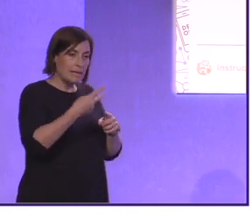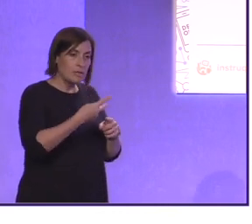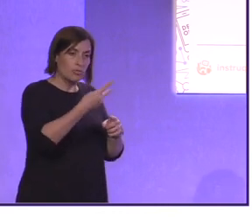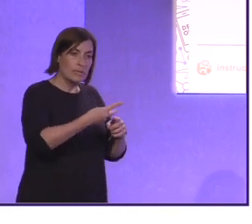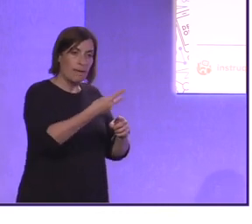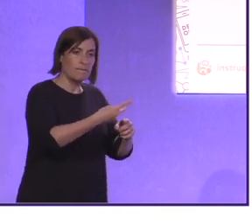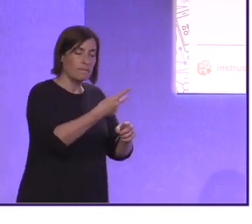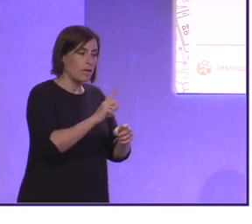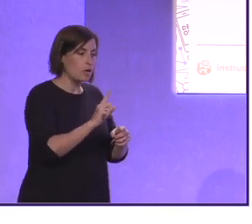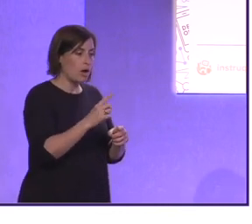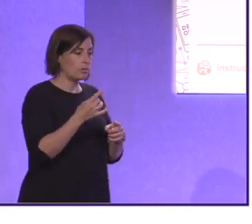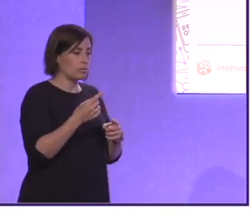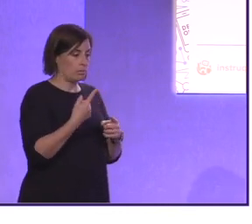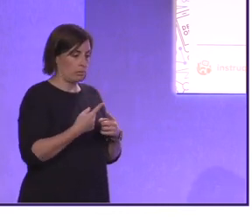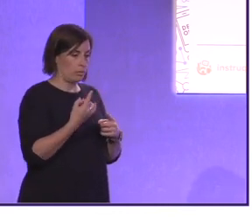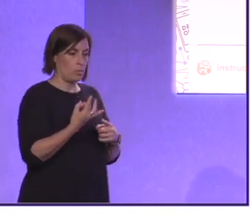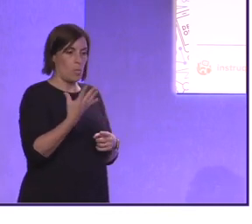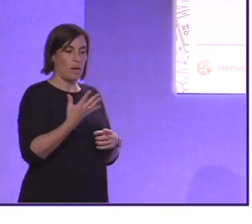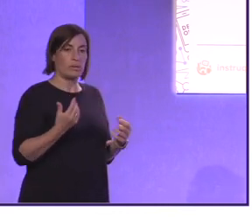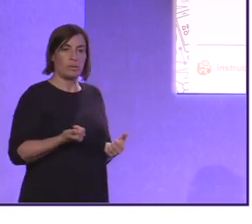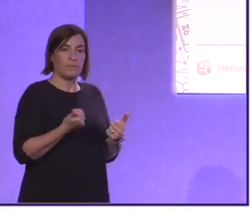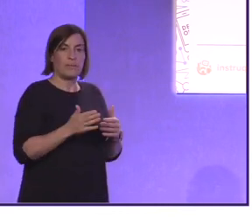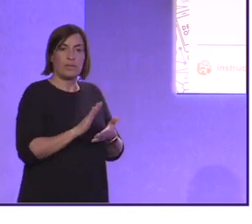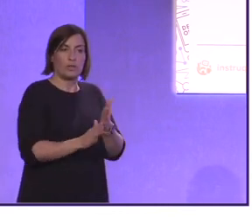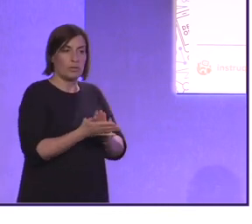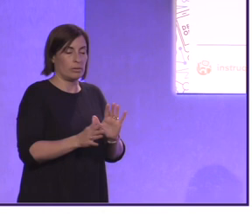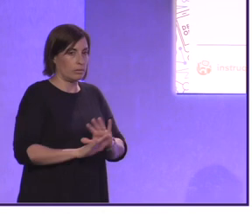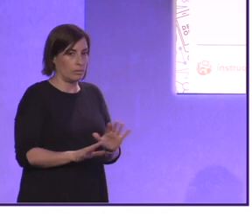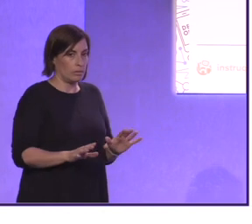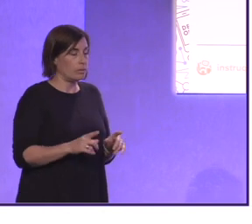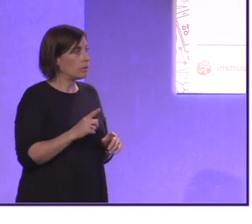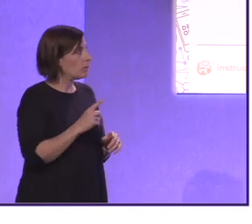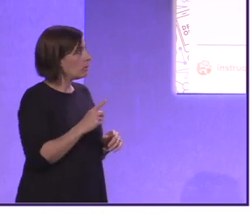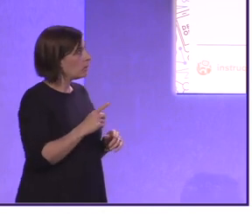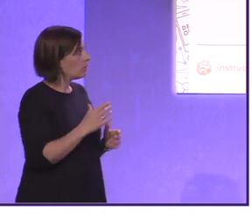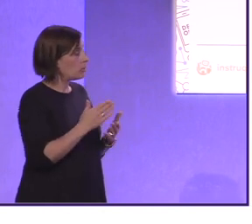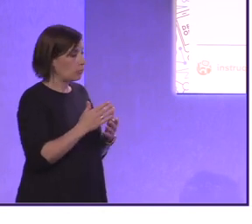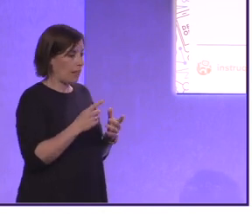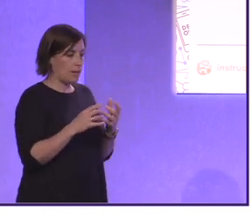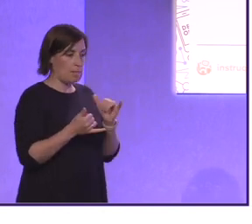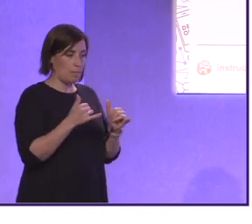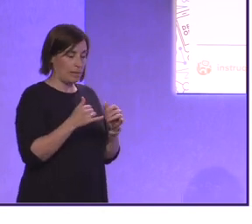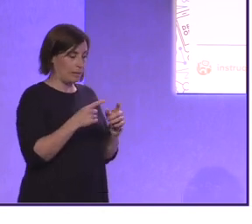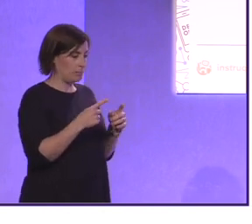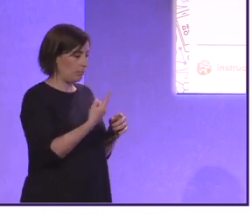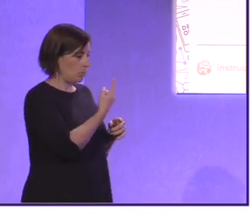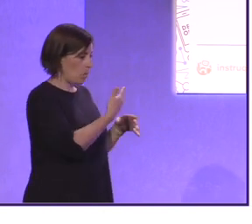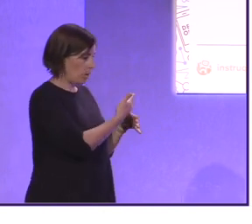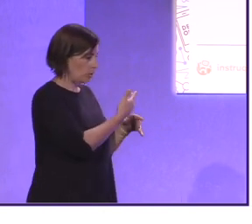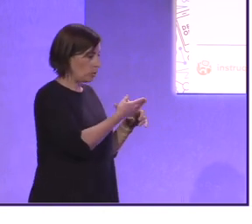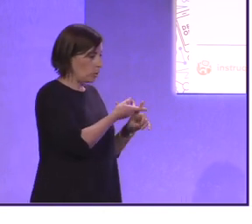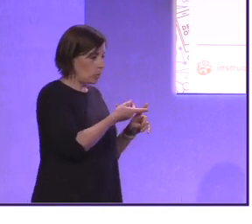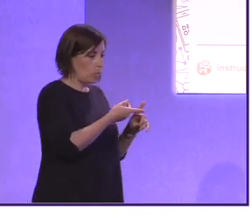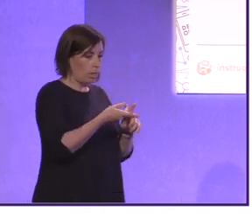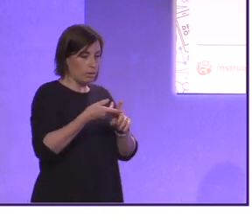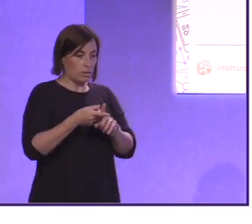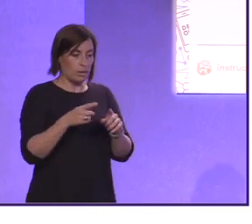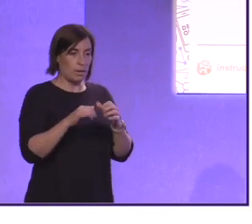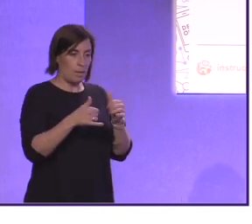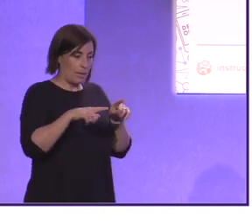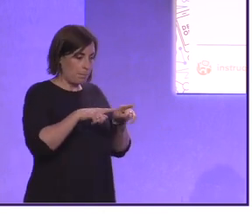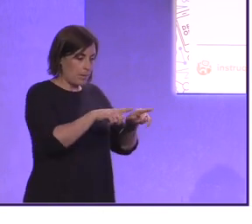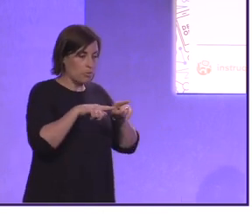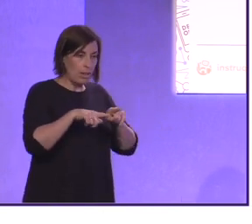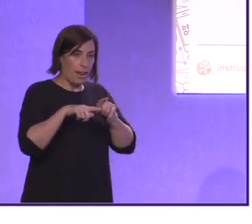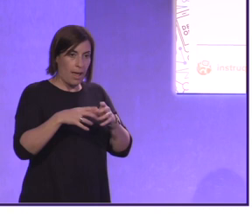It's a cycle here, but the things are a bit more mixed up in reality or maybe even going on in parallel. The first we use what we call a user map, and we'll